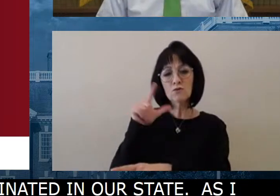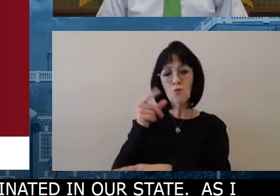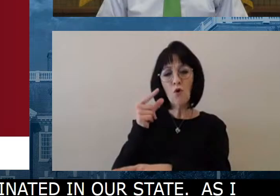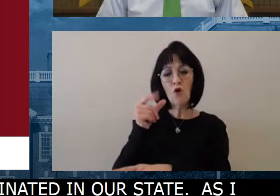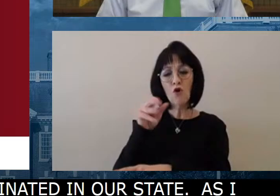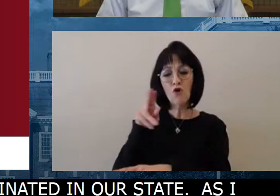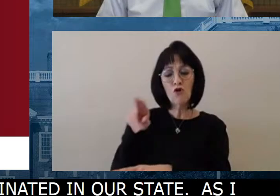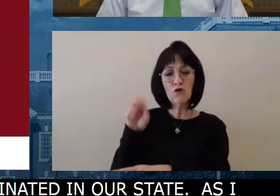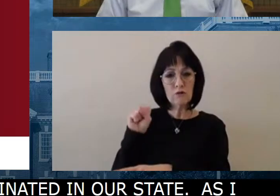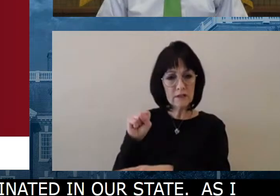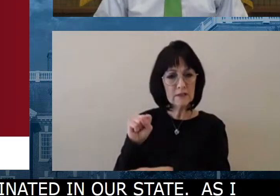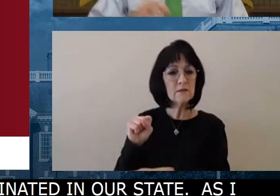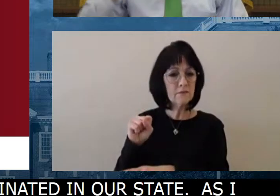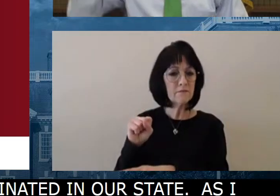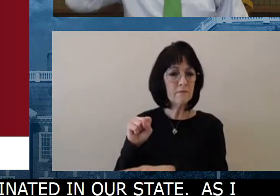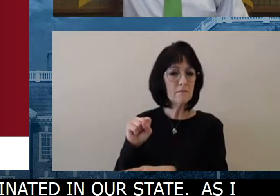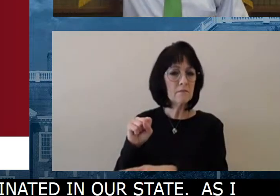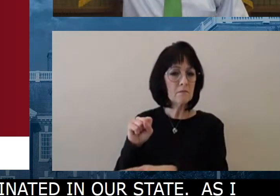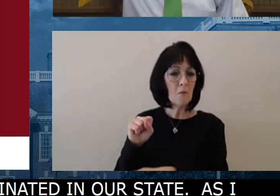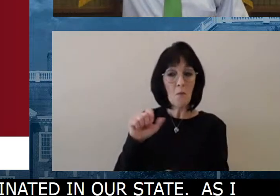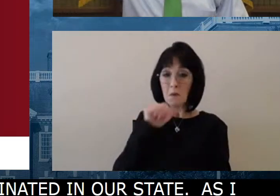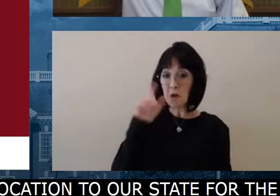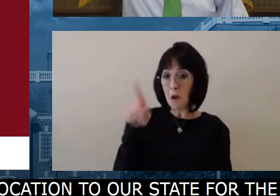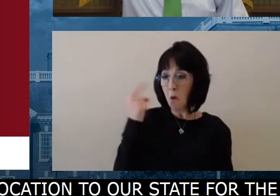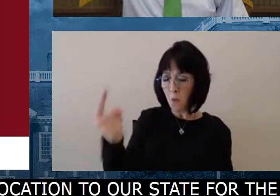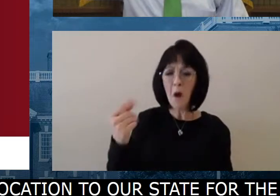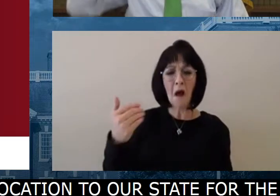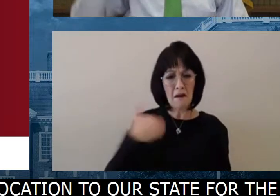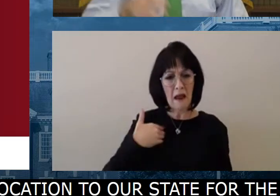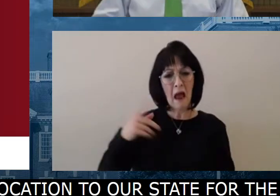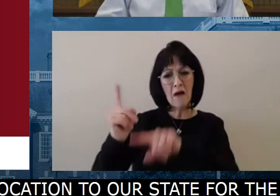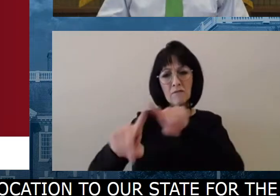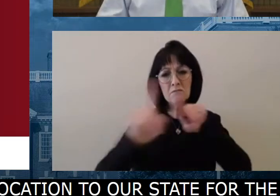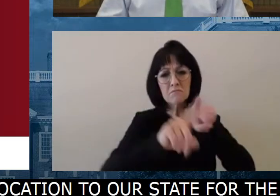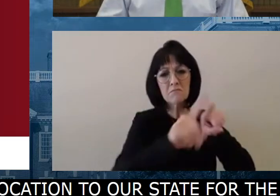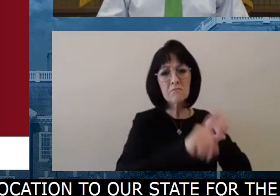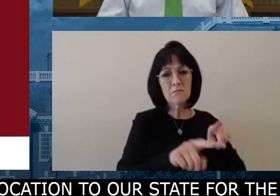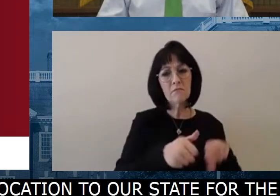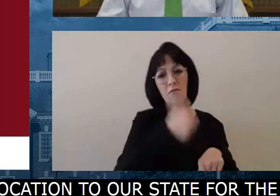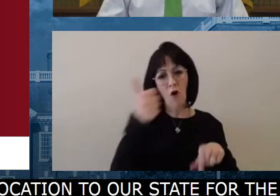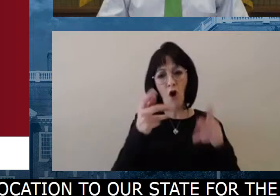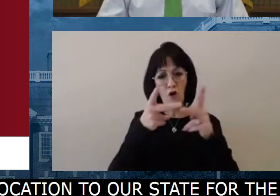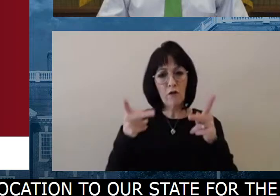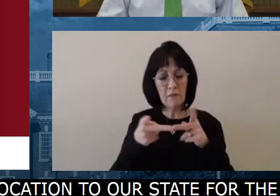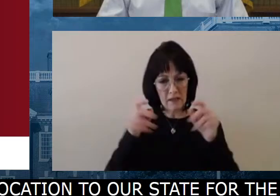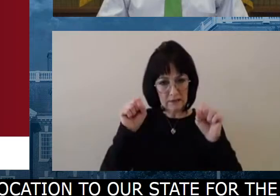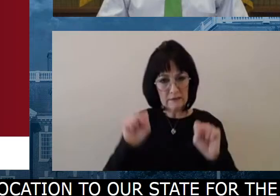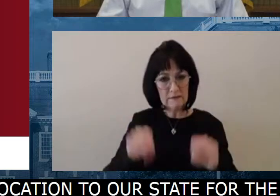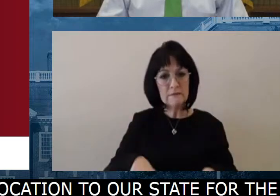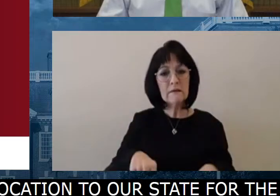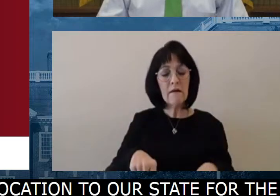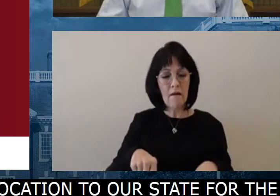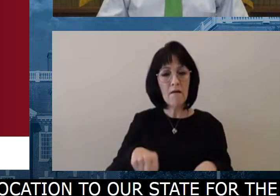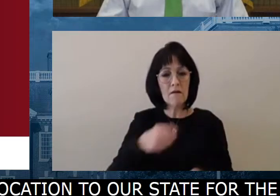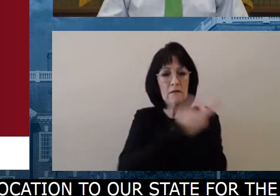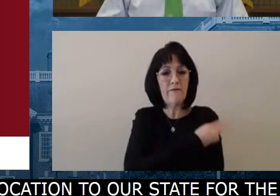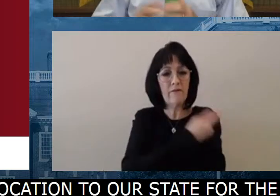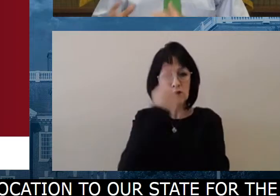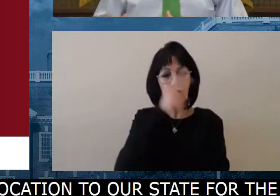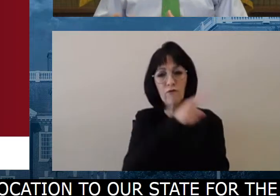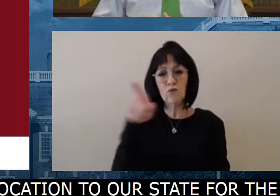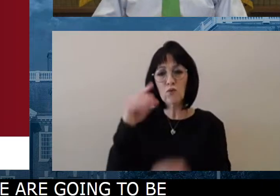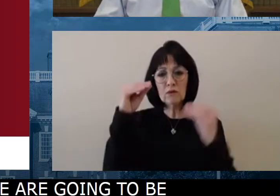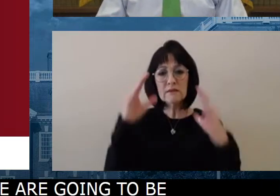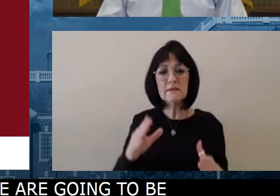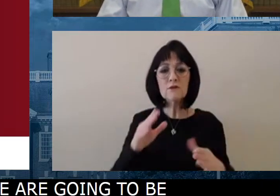to get vaccinated through our State of Delaware DPH pods as well. We're starting to